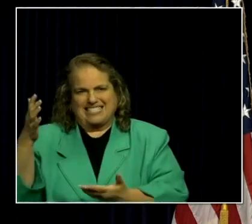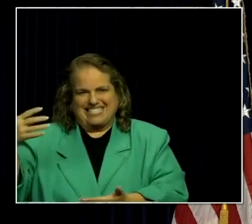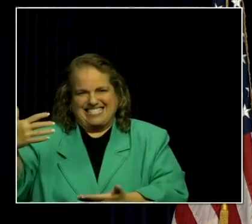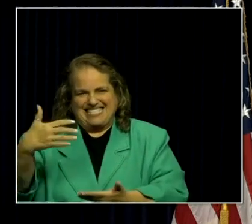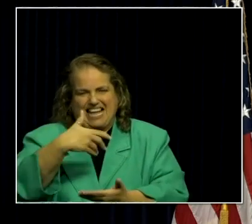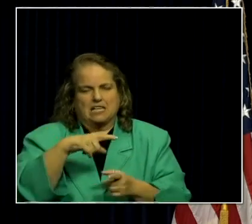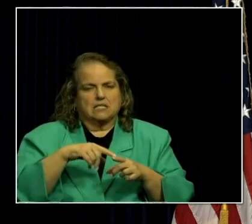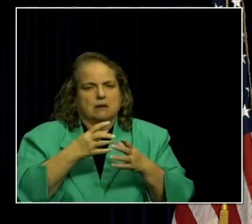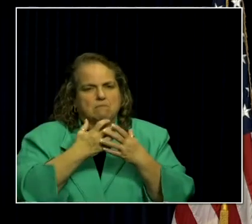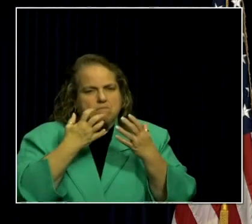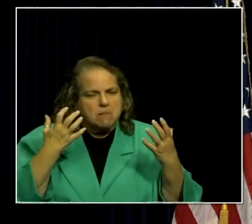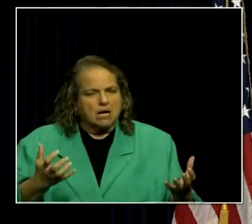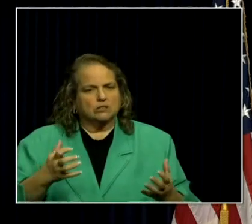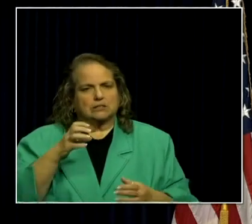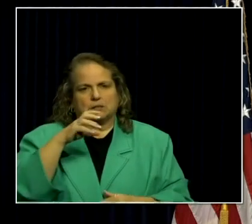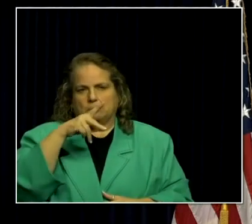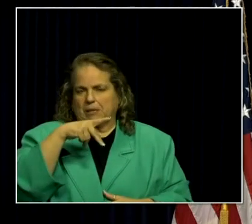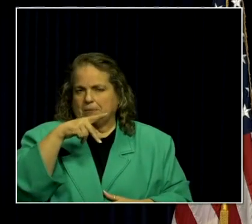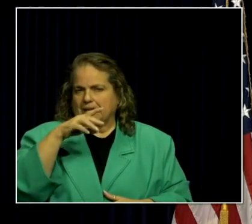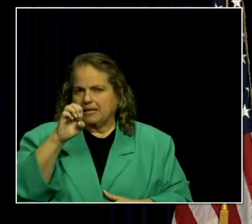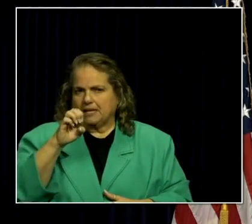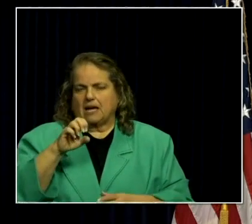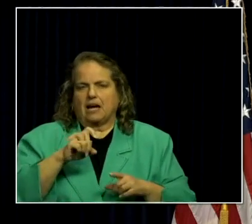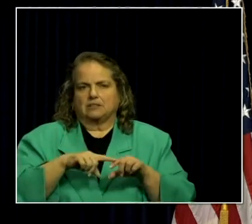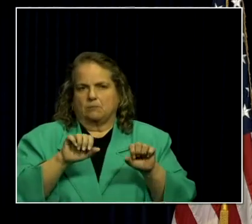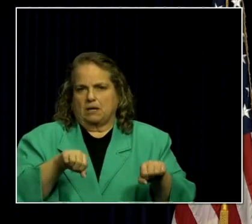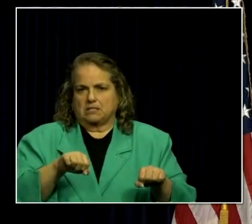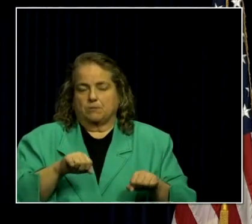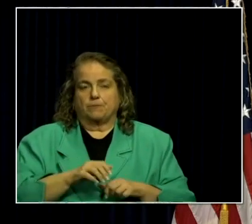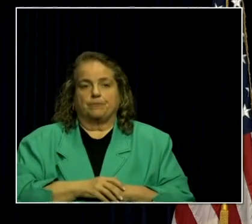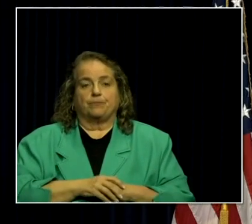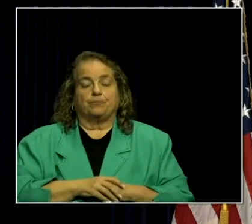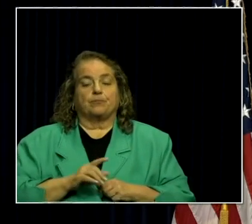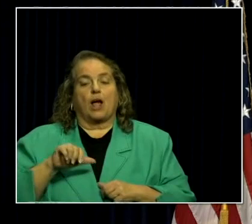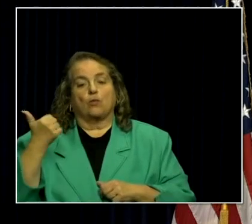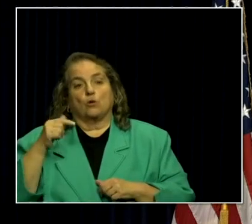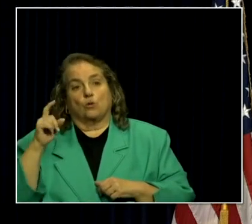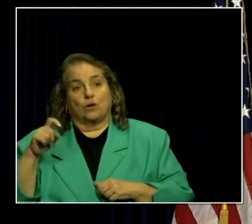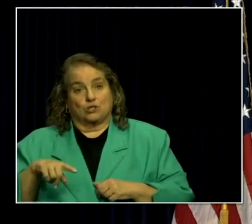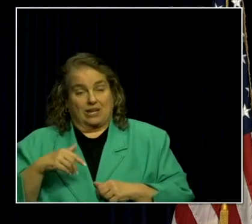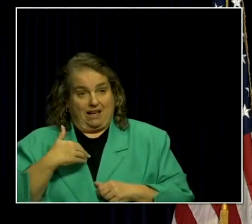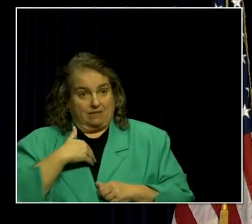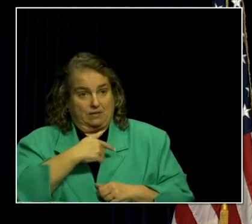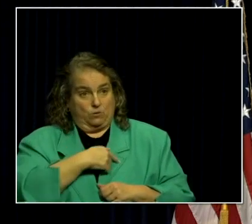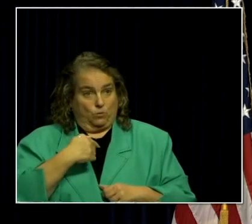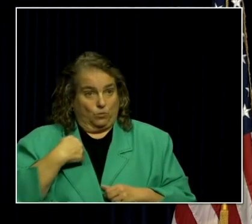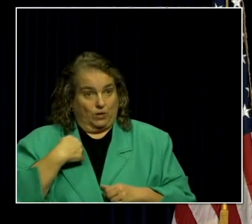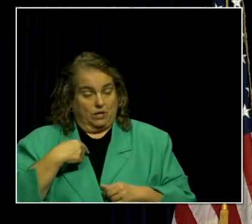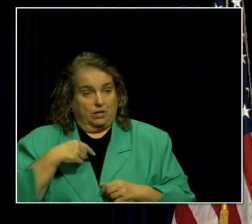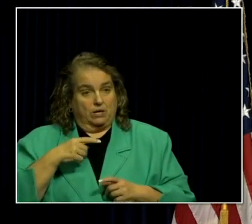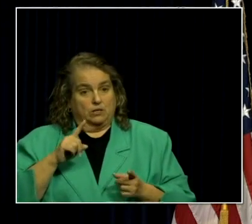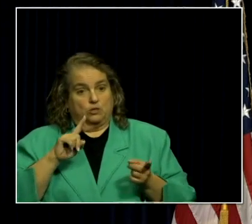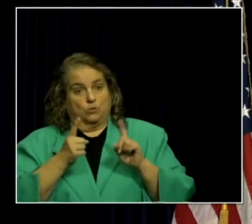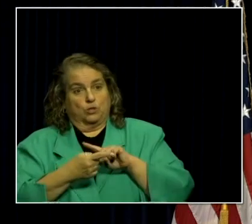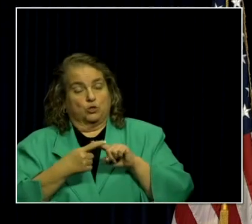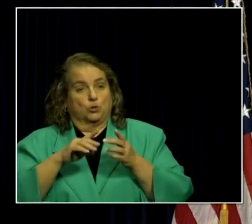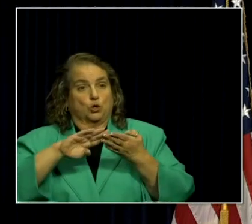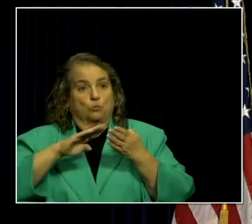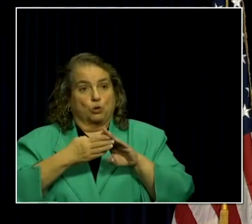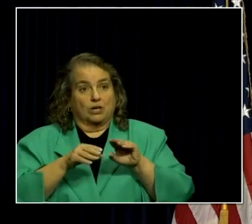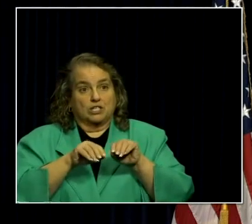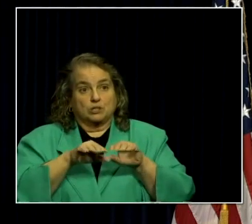are ready for what we get. Have we switched to a community spread, community exposure versus